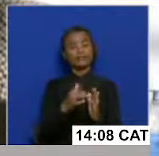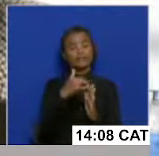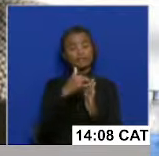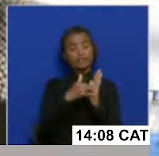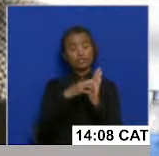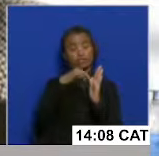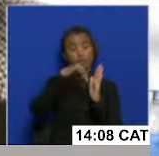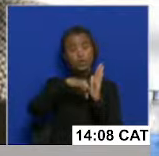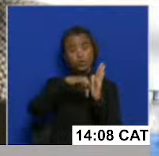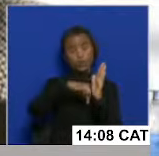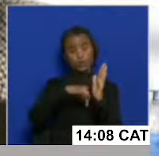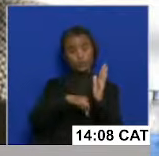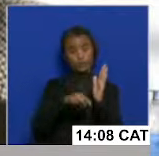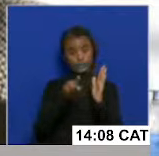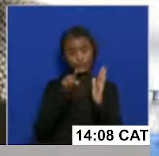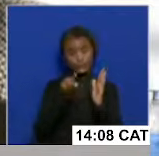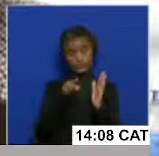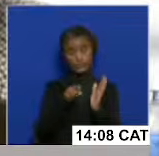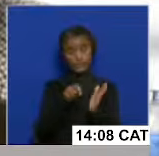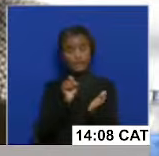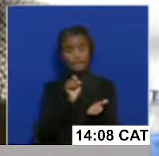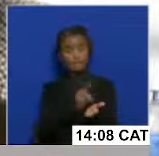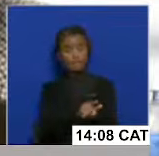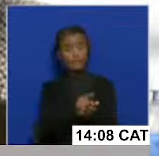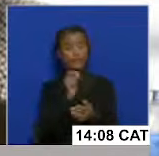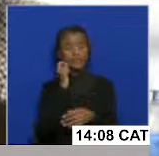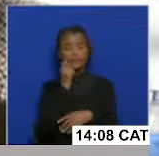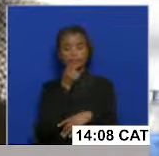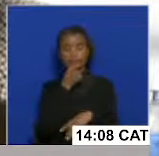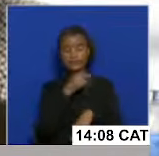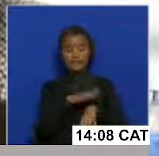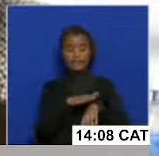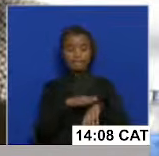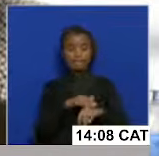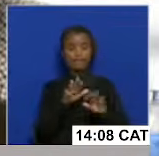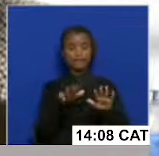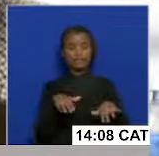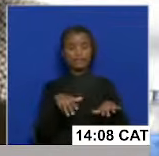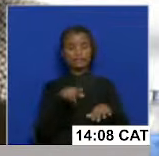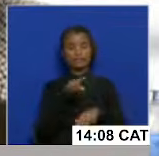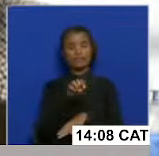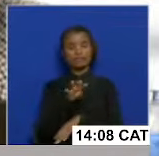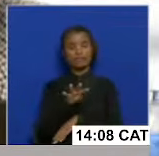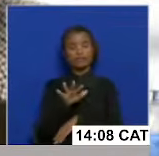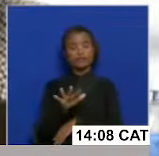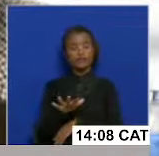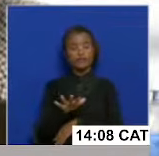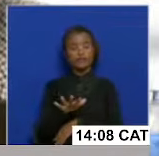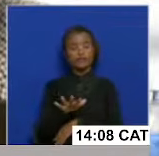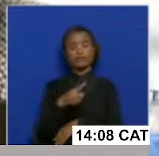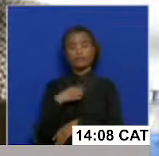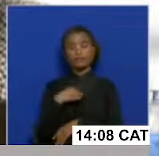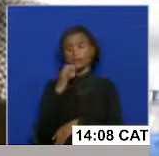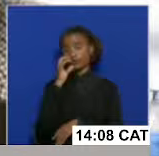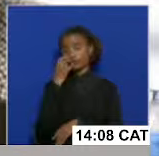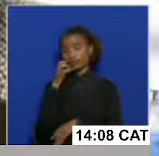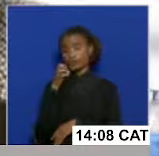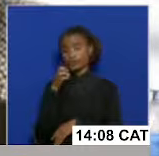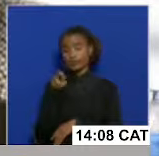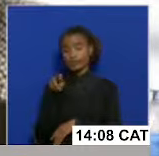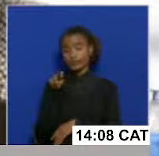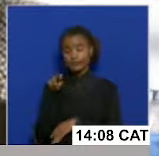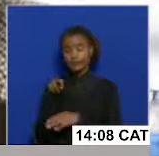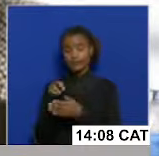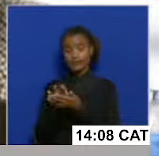say at 1945, let me finalize the Rosebank 13 tomorrow and book the